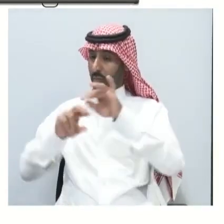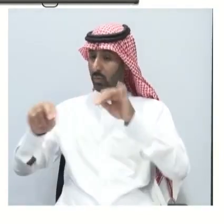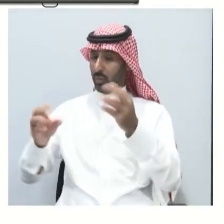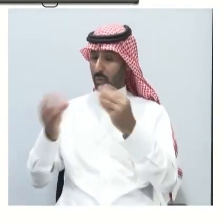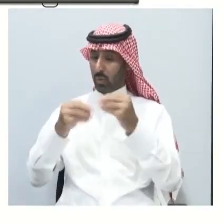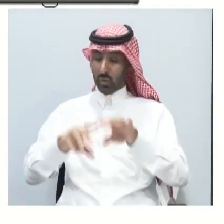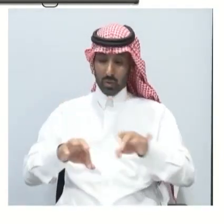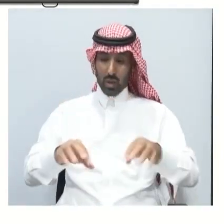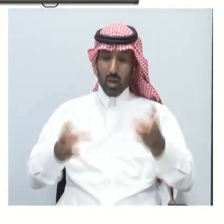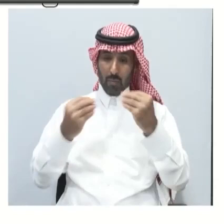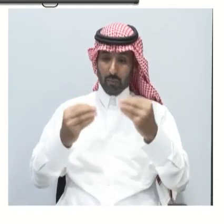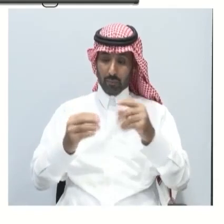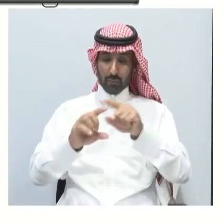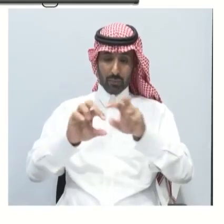information,